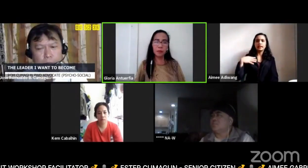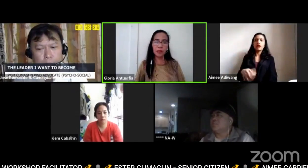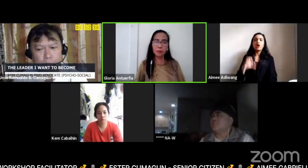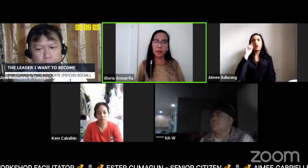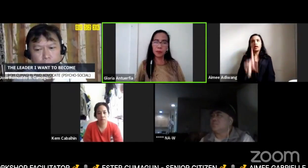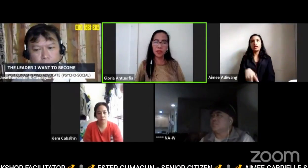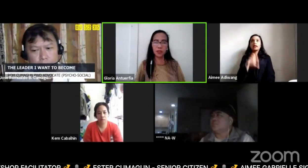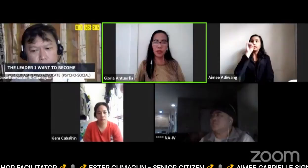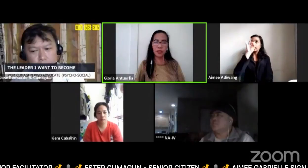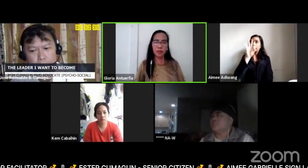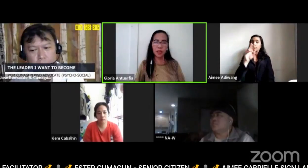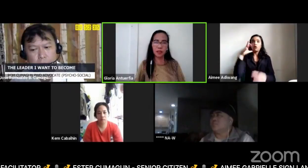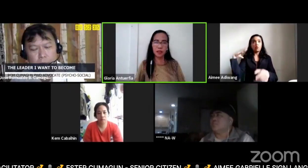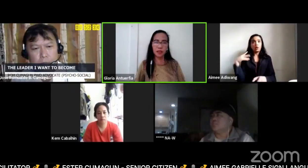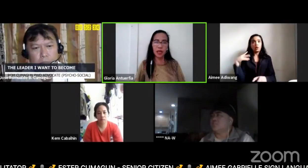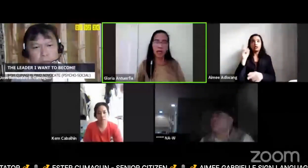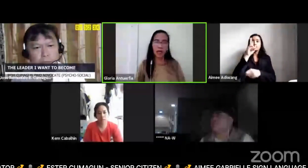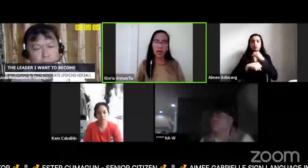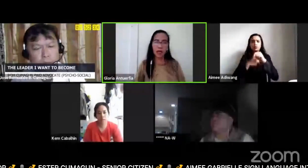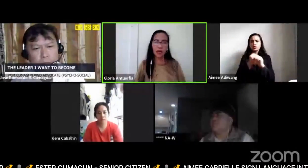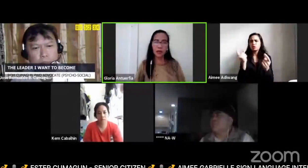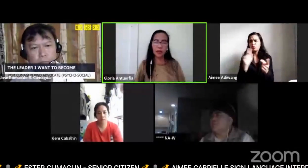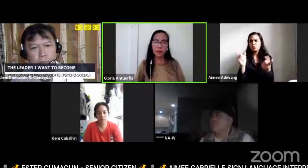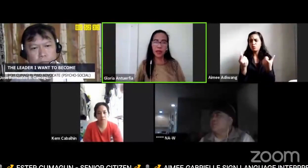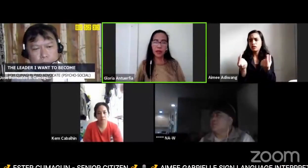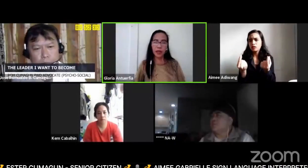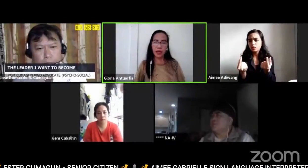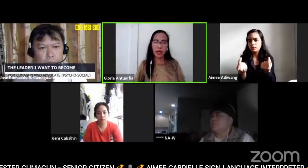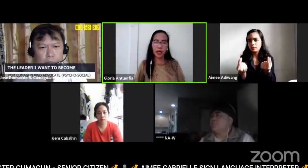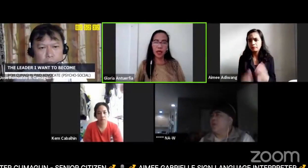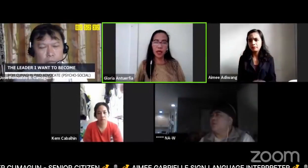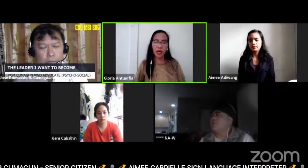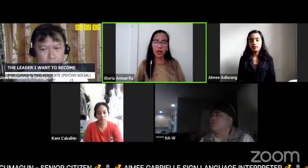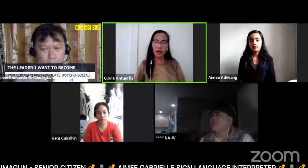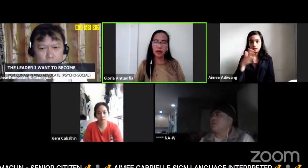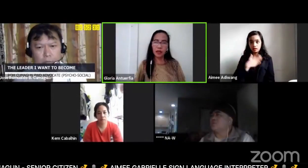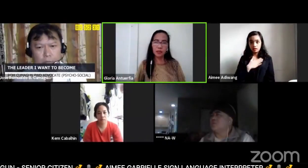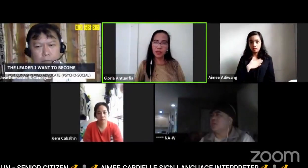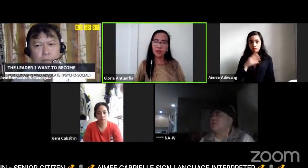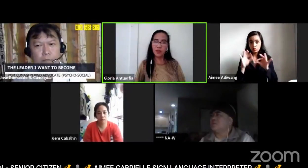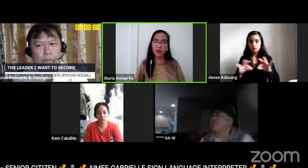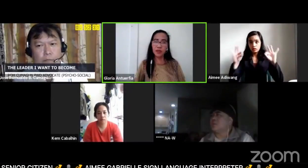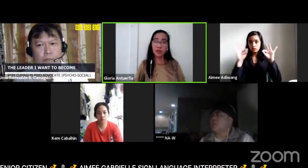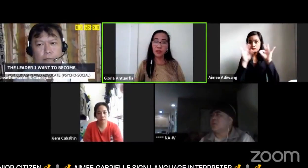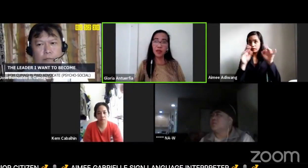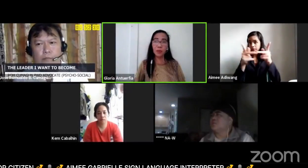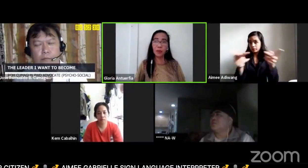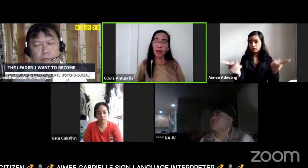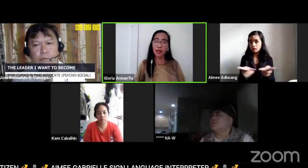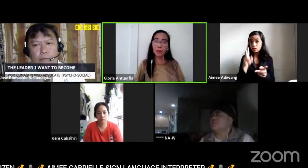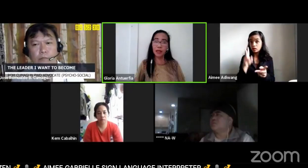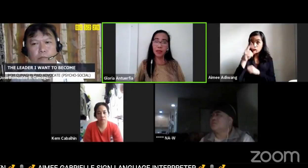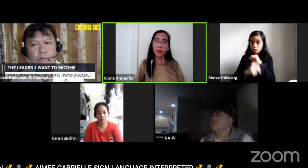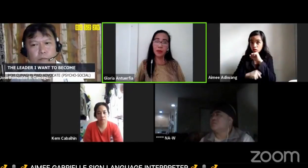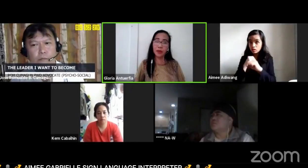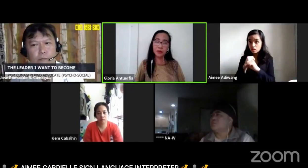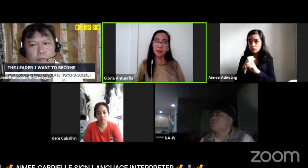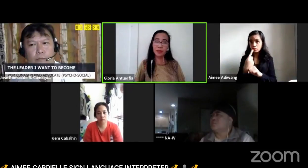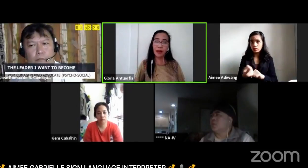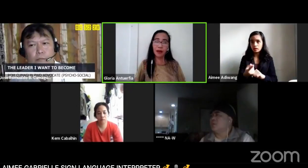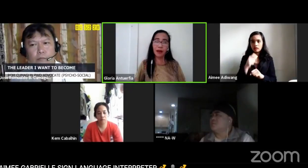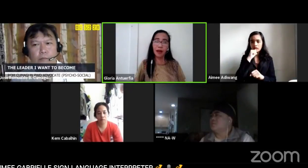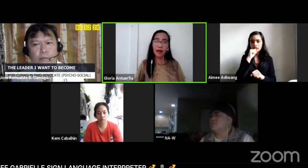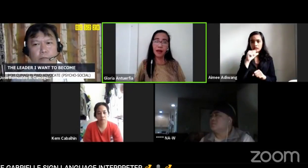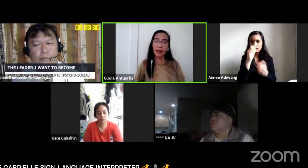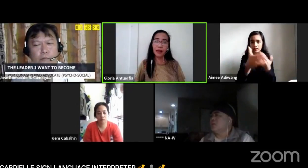ng mga PW, ng mga persons with disabilities, lalo in my area na imagine 2 years, yung isang linggo pa nga lang na ma-delay yung request